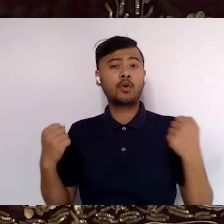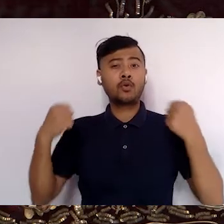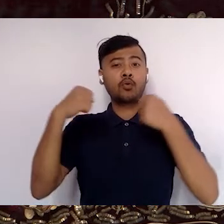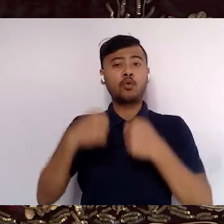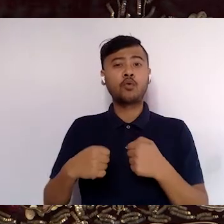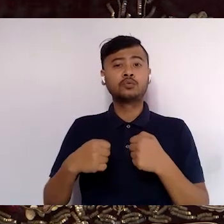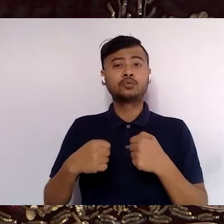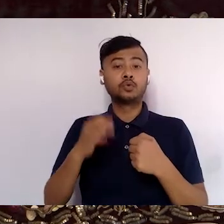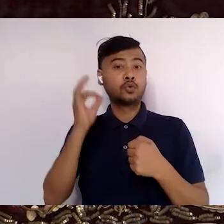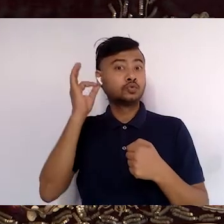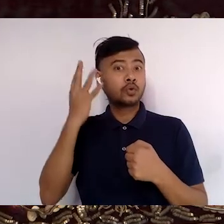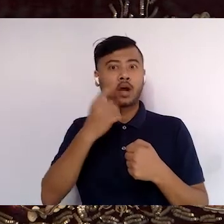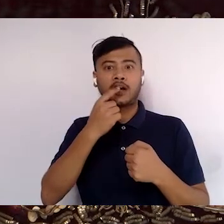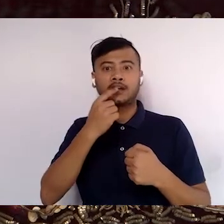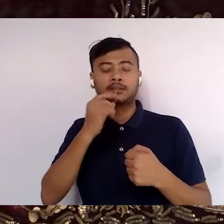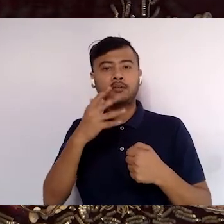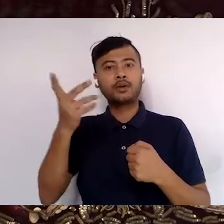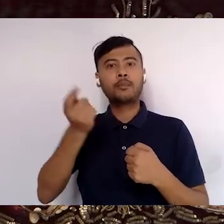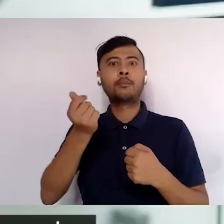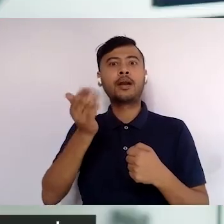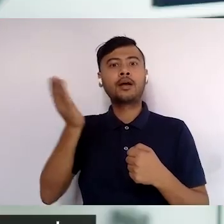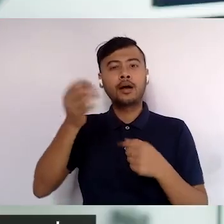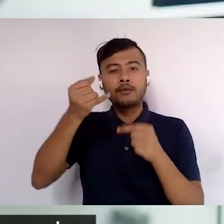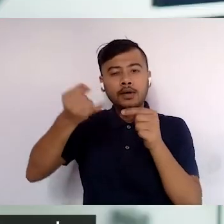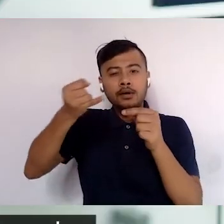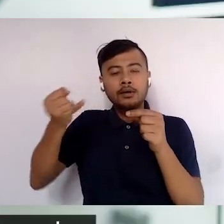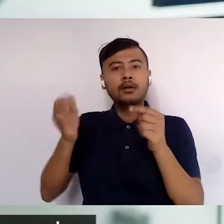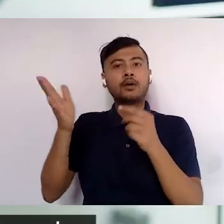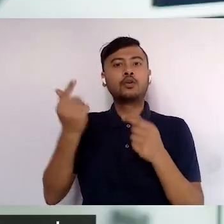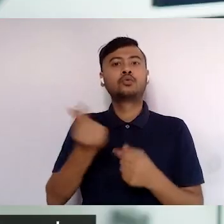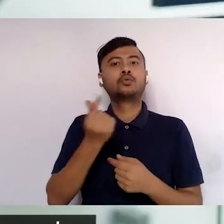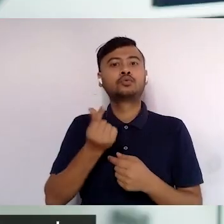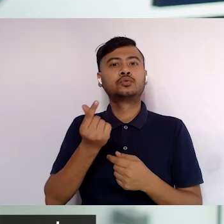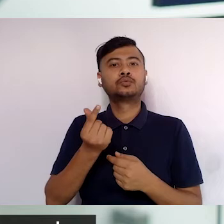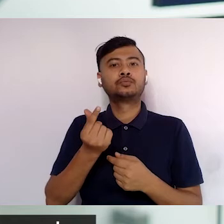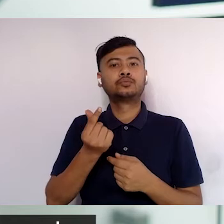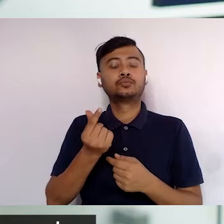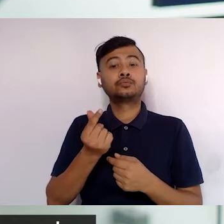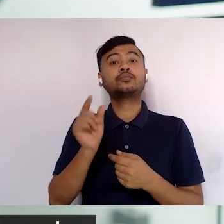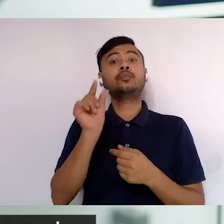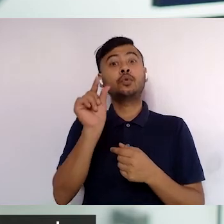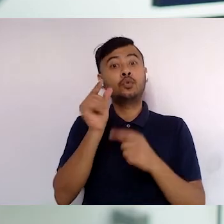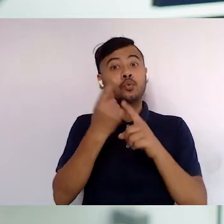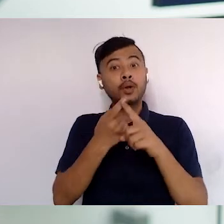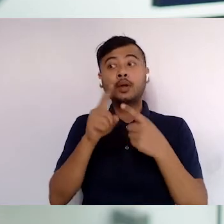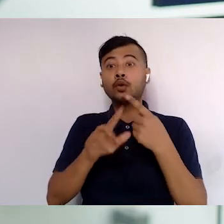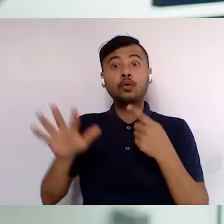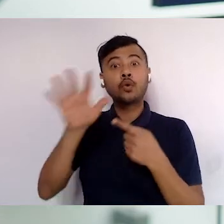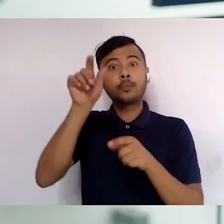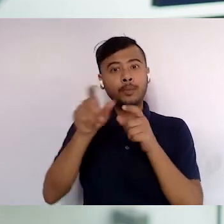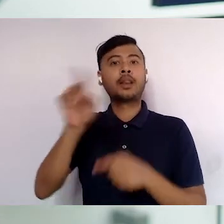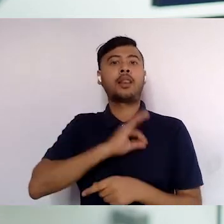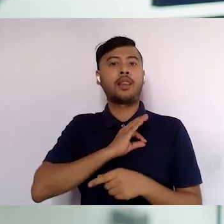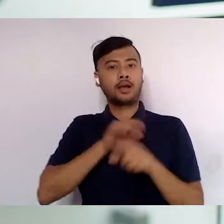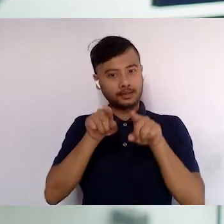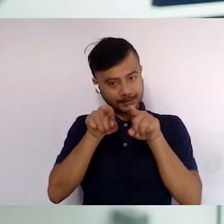to create an opulent aesthetic. Gold embroidery as a form of decoration was also popular among the Europeans who